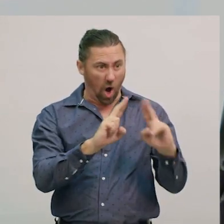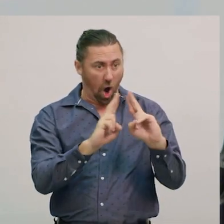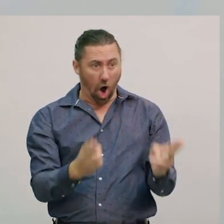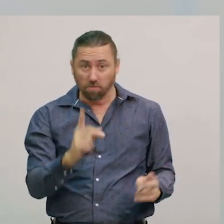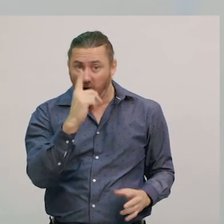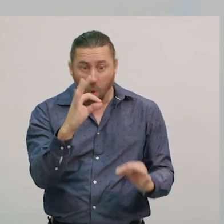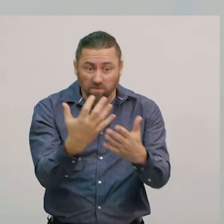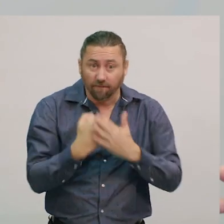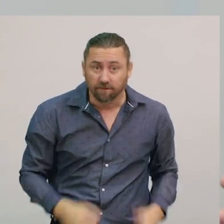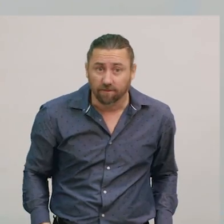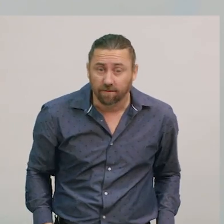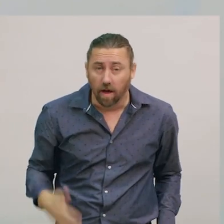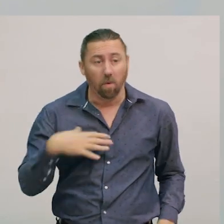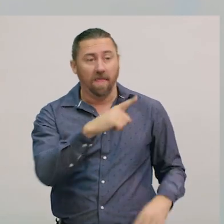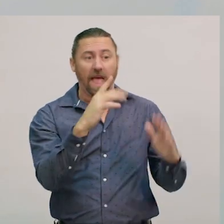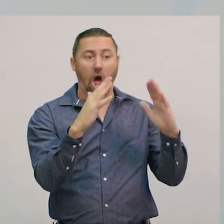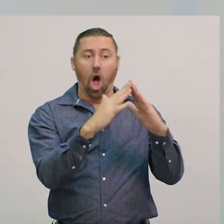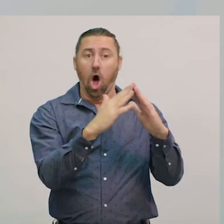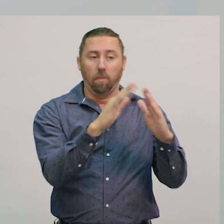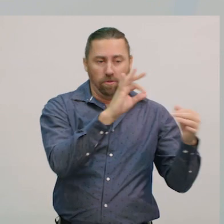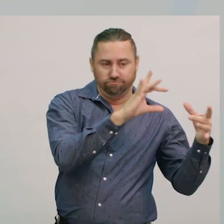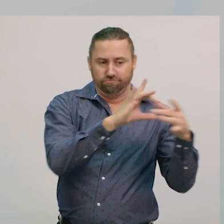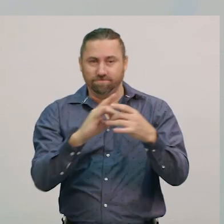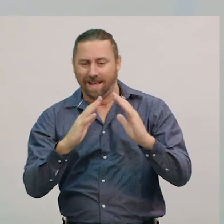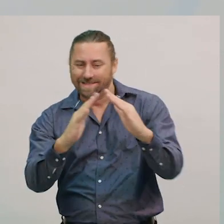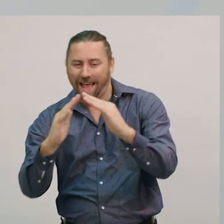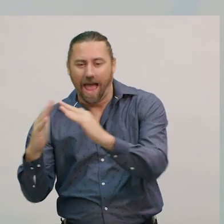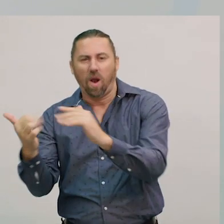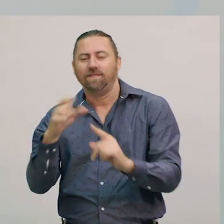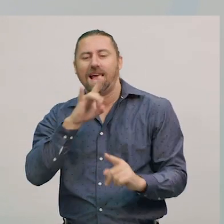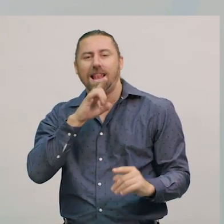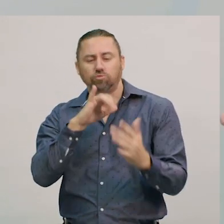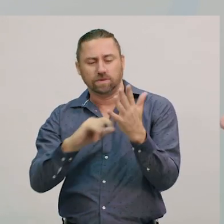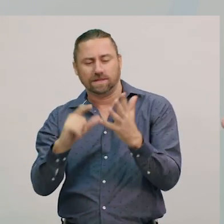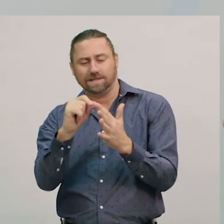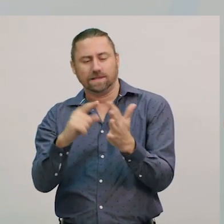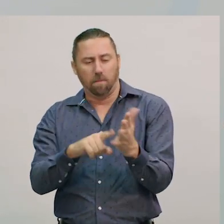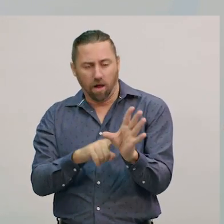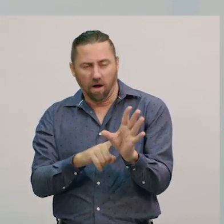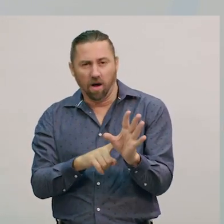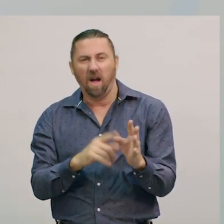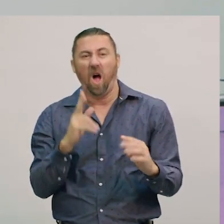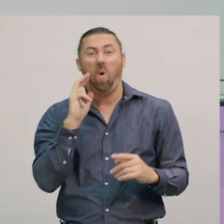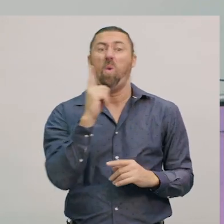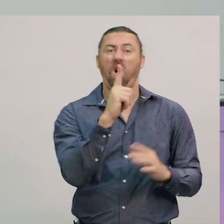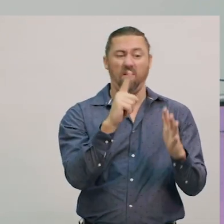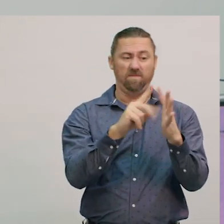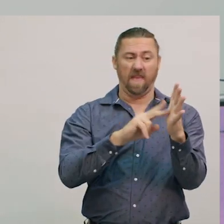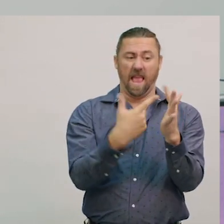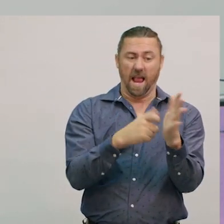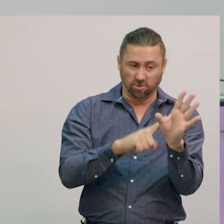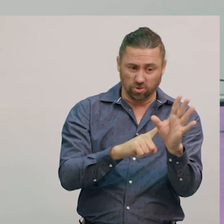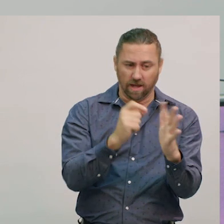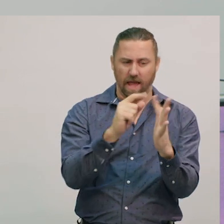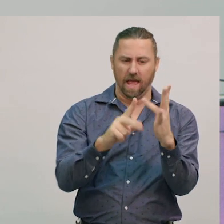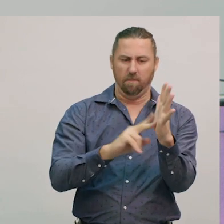their homes are not connected to the town's electricity supply. This can be called energy poverty. So where could they